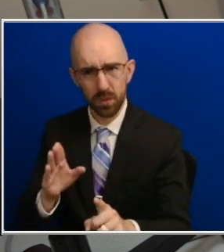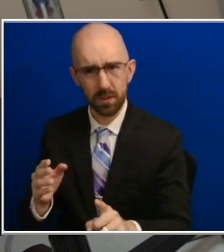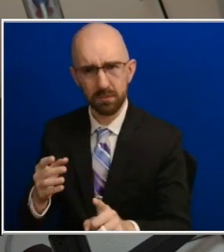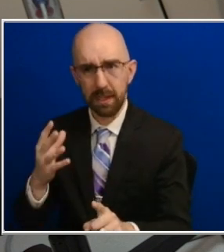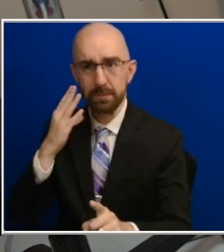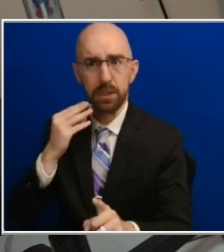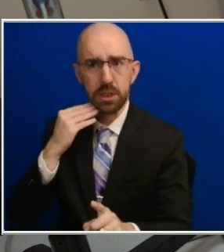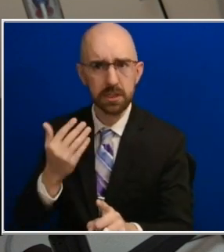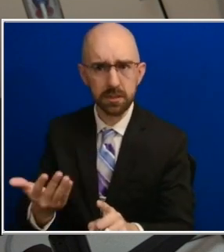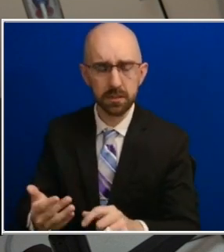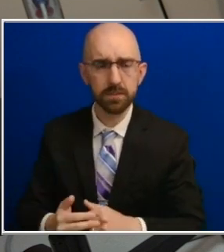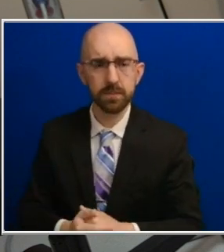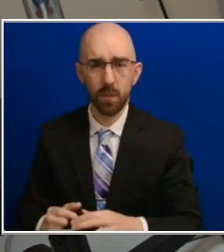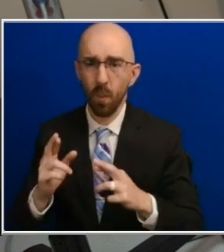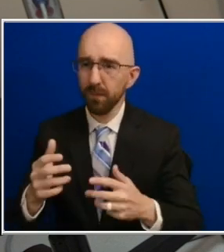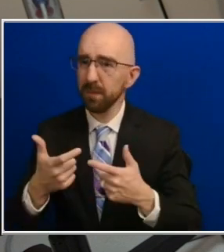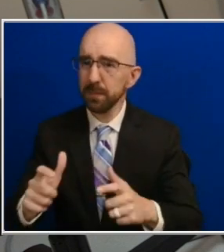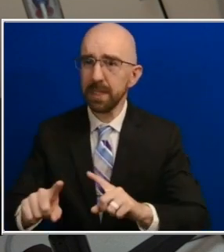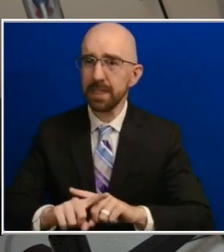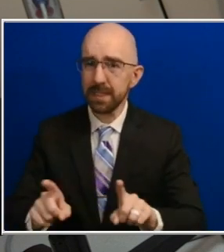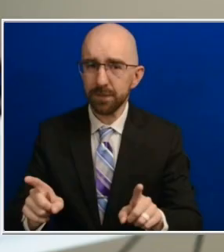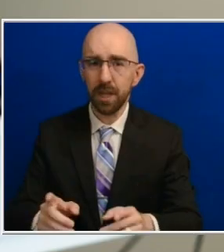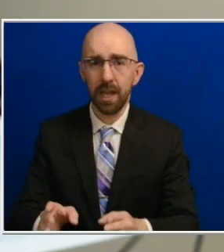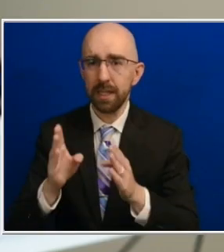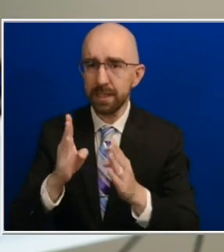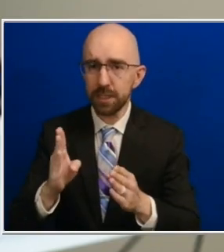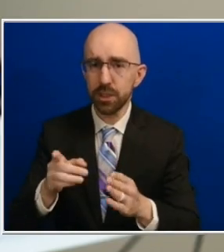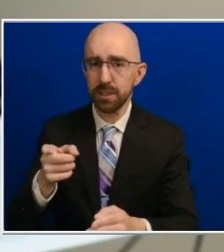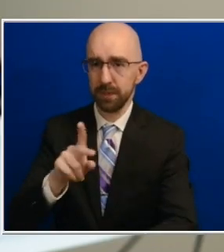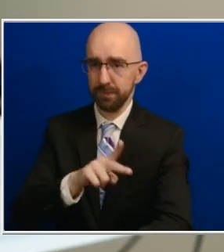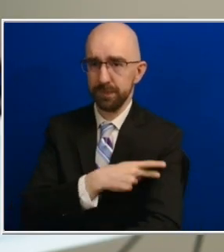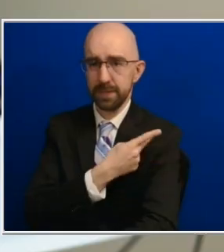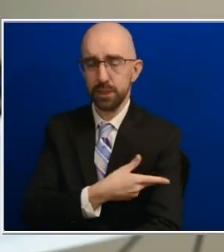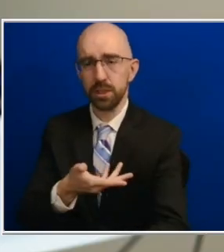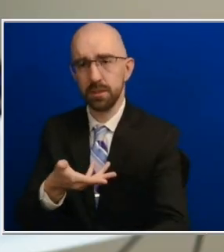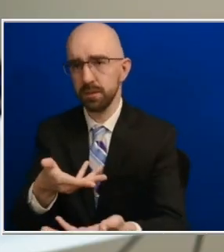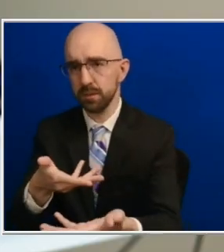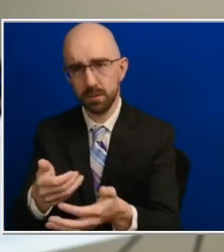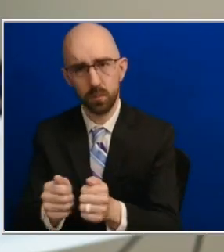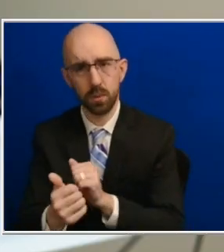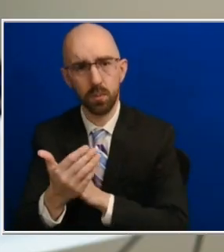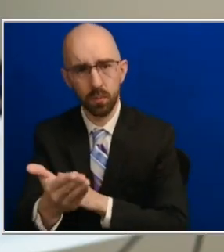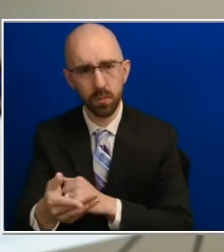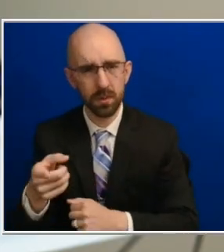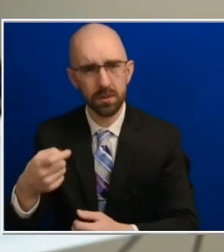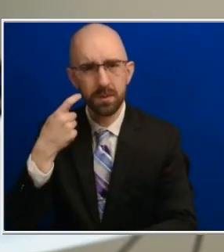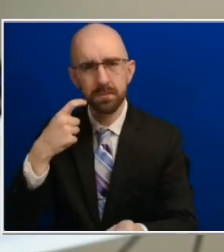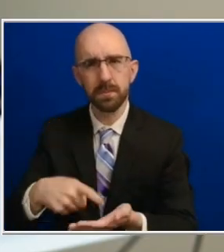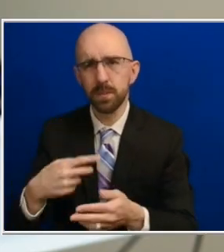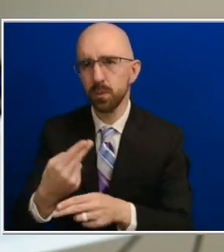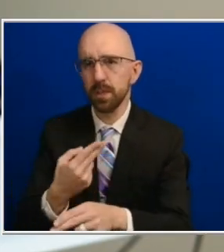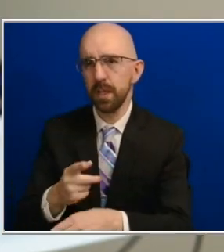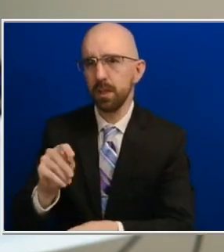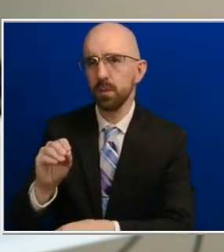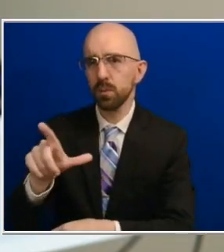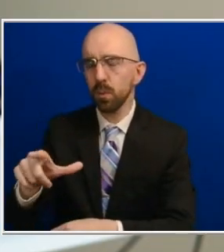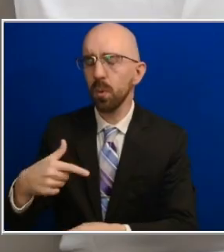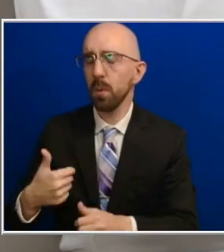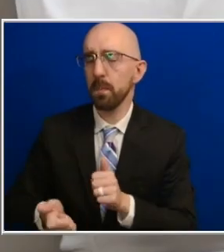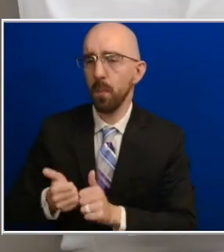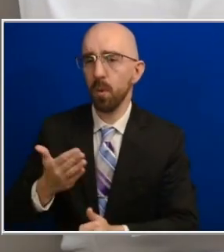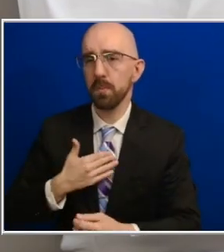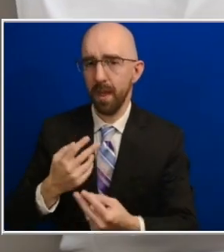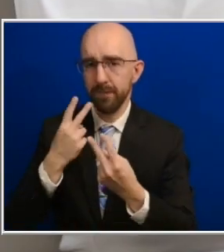there's a big difference in the attention your physician pays to you, right? I think one of the biggest things I've noticed since using this tool over the last year is that I spend most of my visit face-to-face